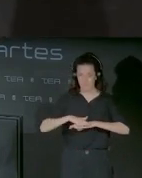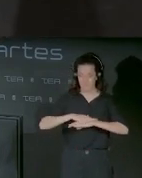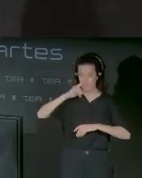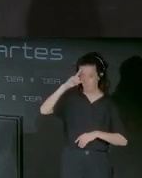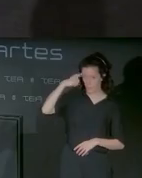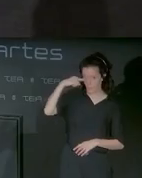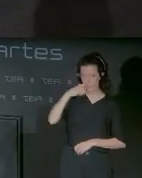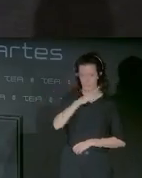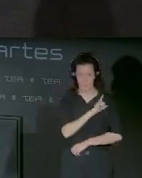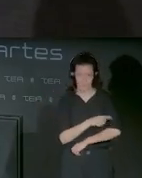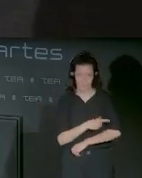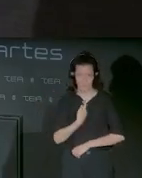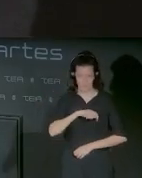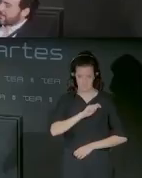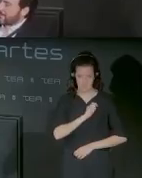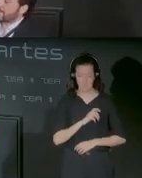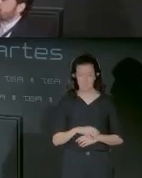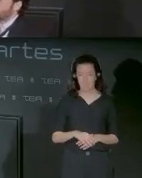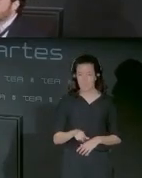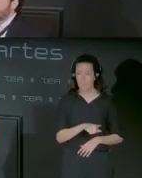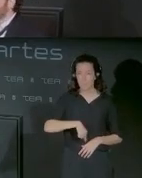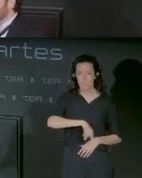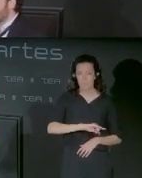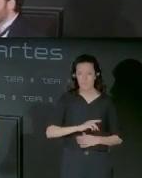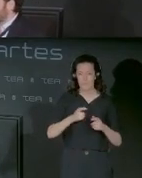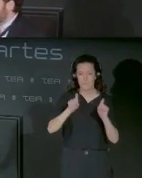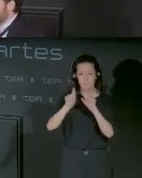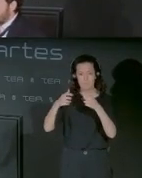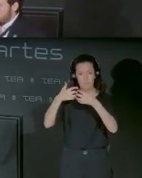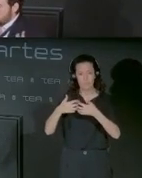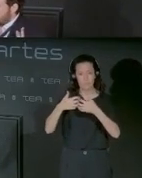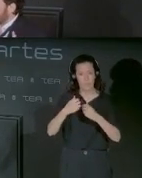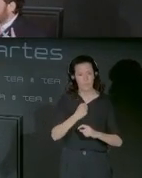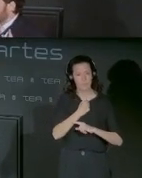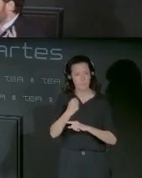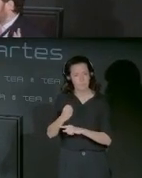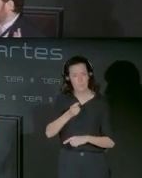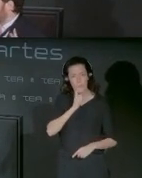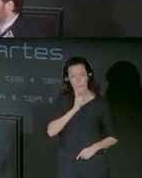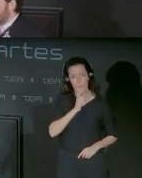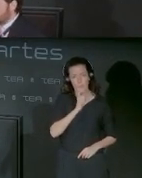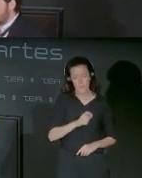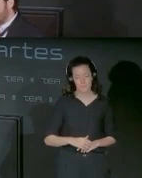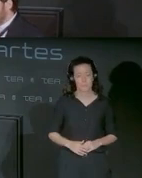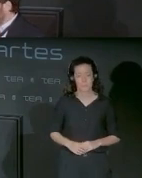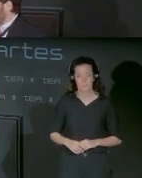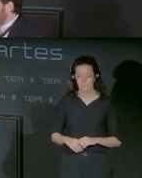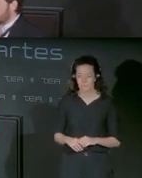How are you supporting video games? Thanks, Johanna. As my general director says yesterday,